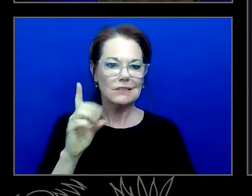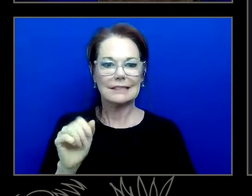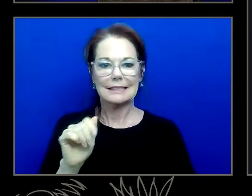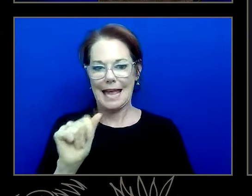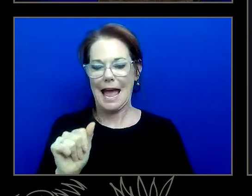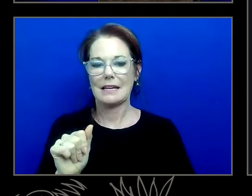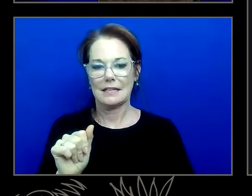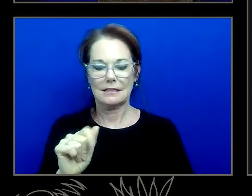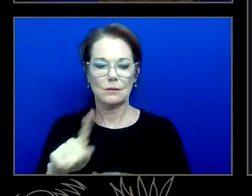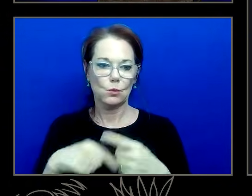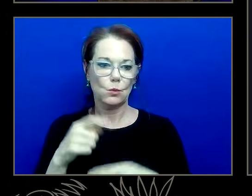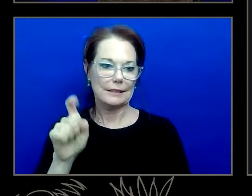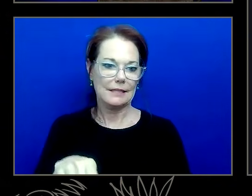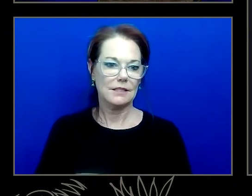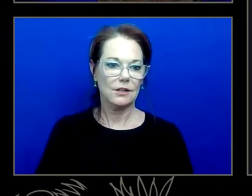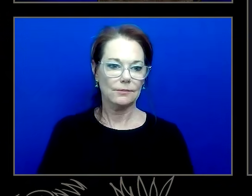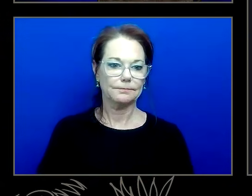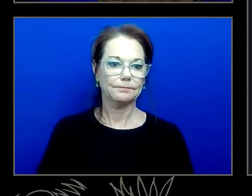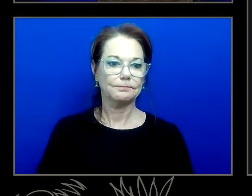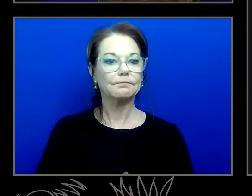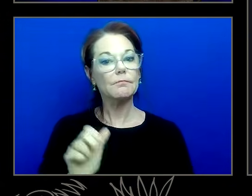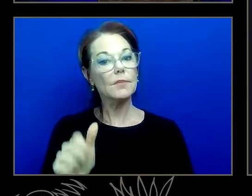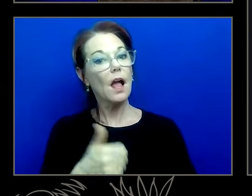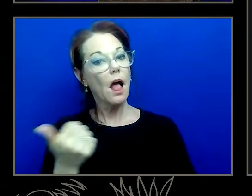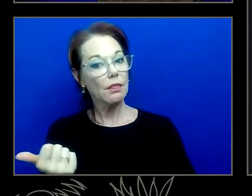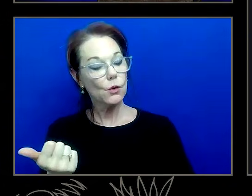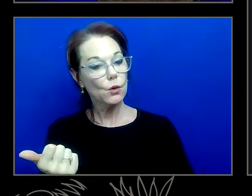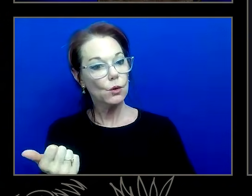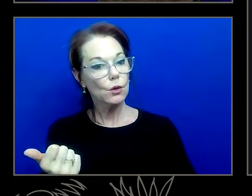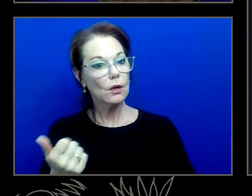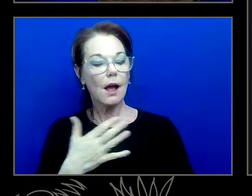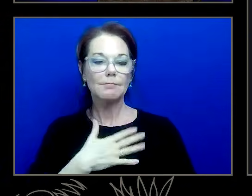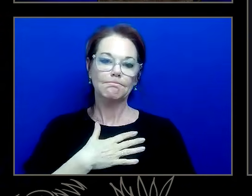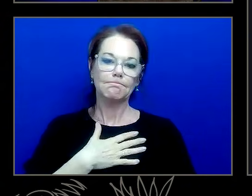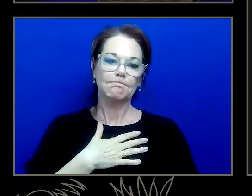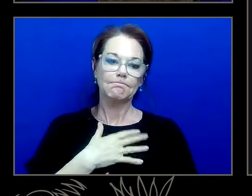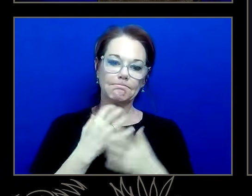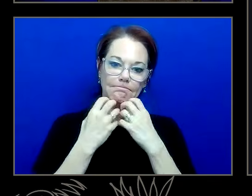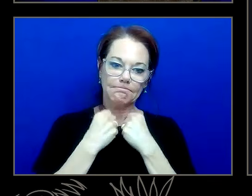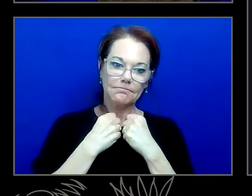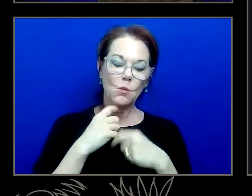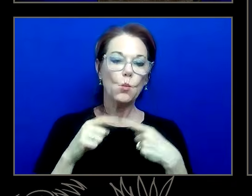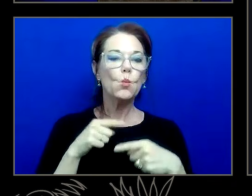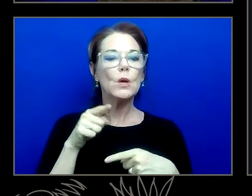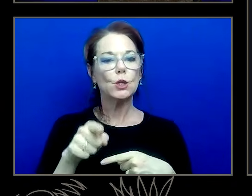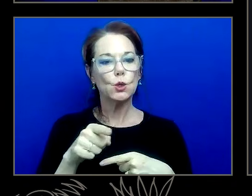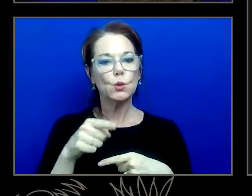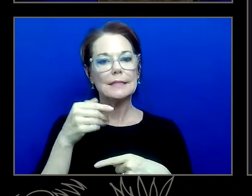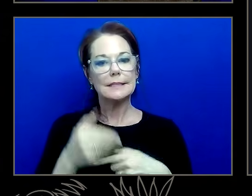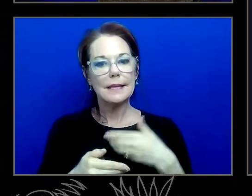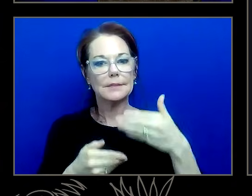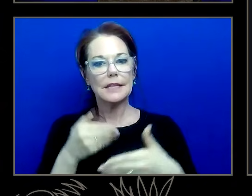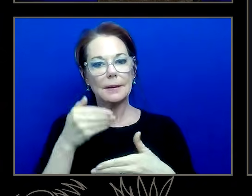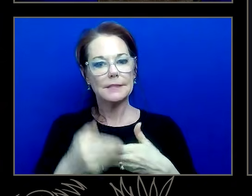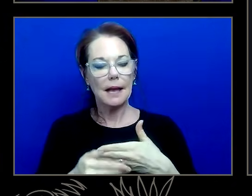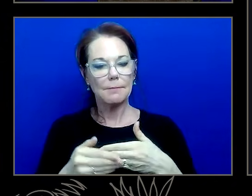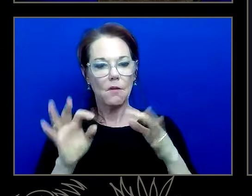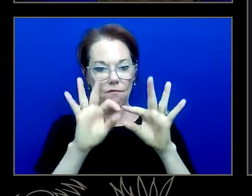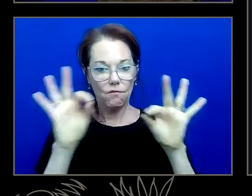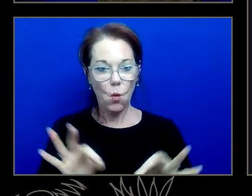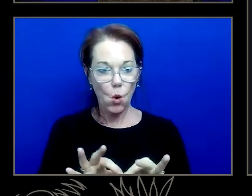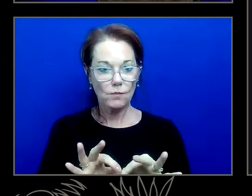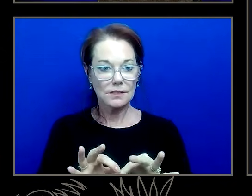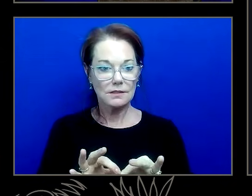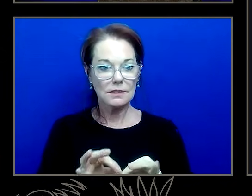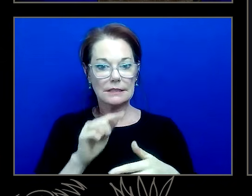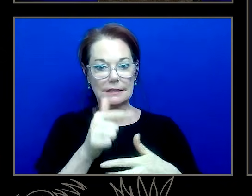mutation-like patterns. Another one, which is near and dear to my heart, is when you're doing step-by-step forms. You might have